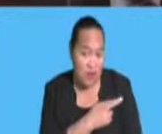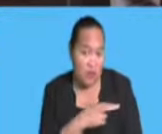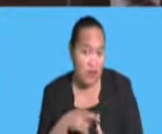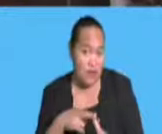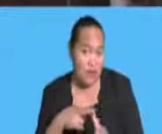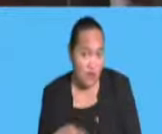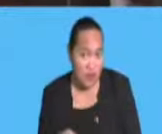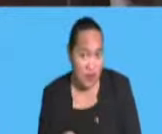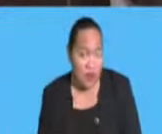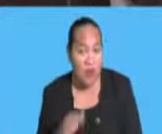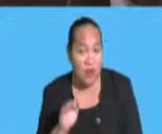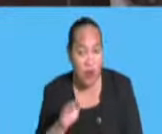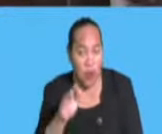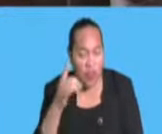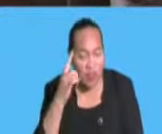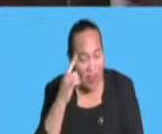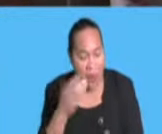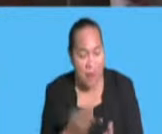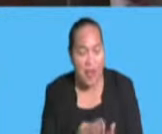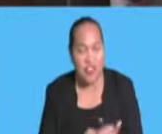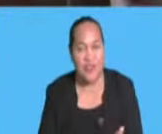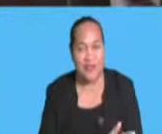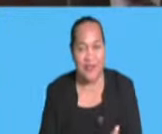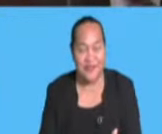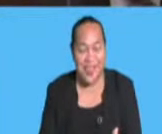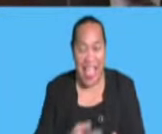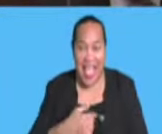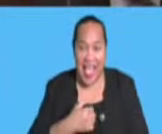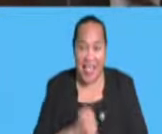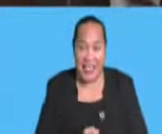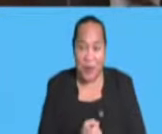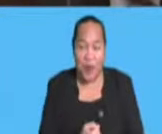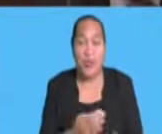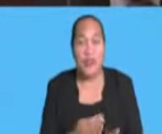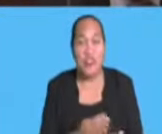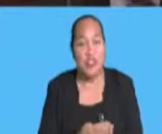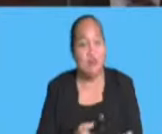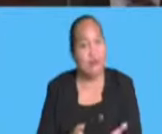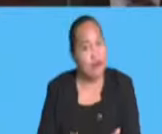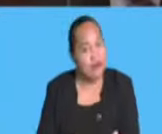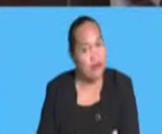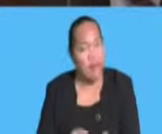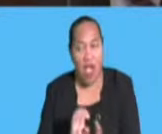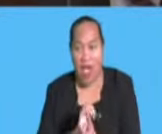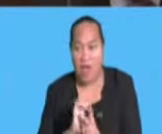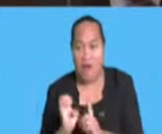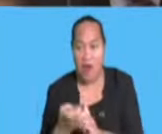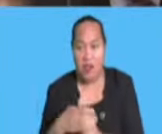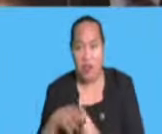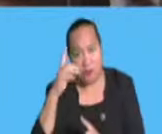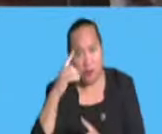and forward-thinking budget. I support the budget for its environmentally prudent